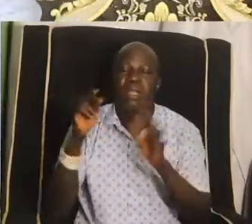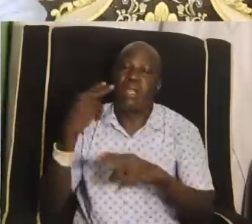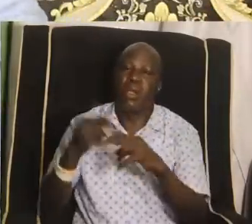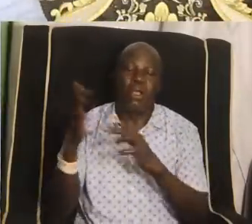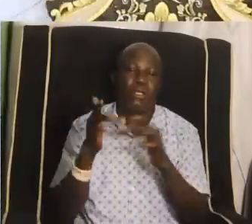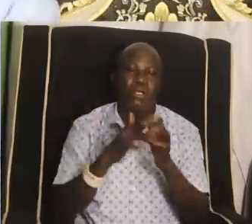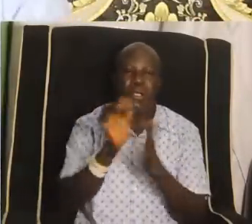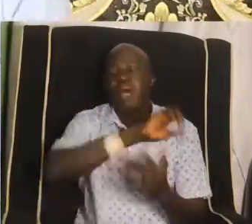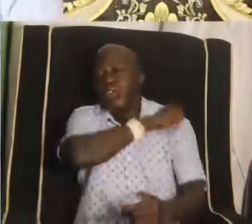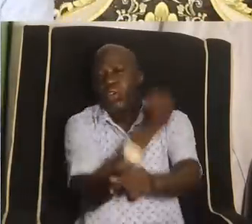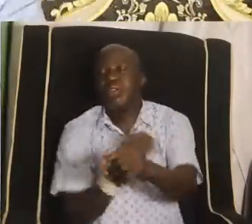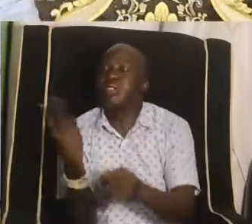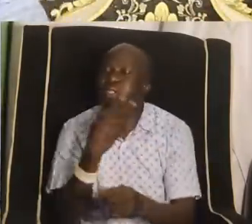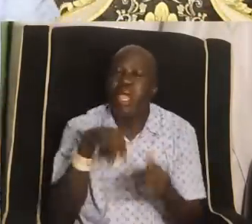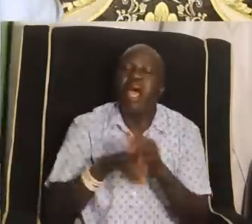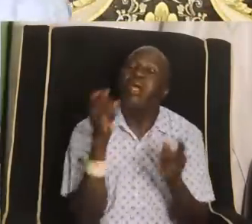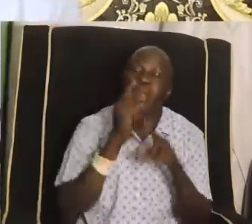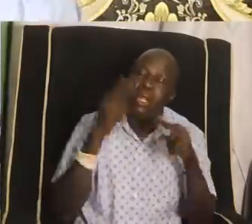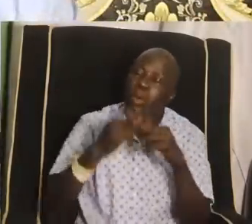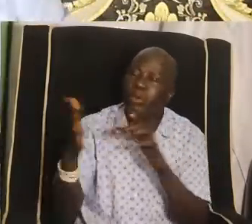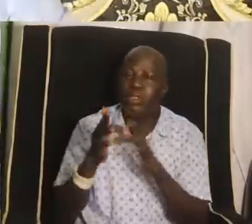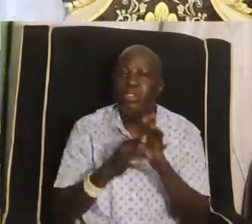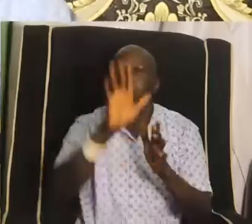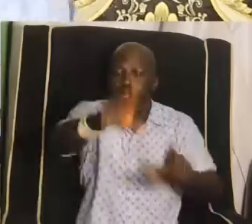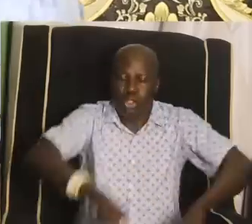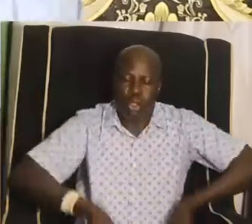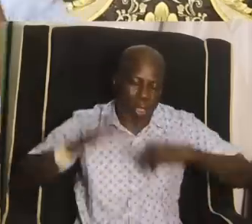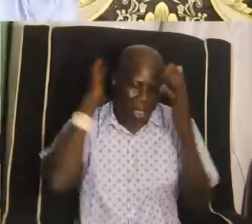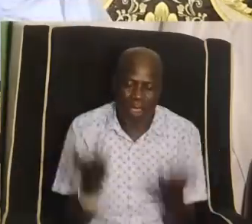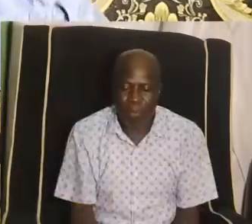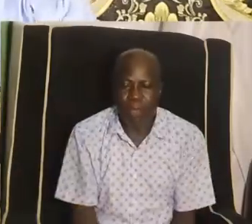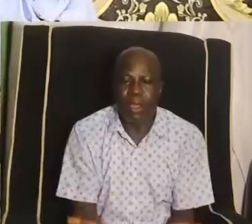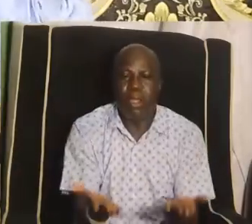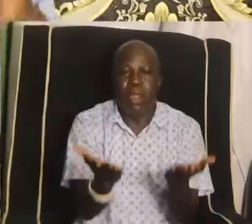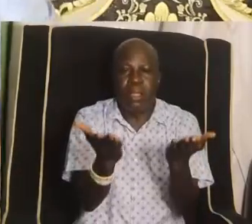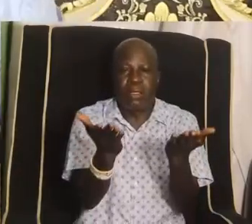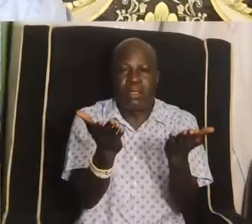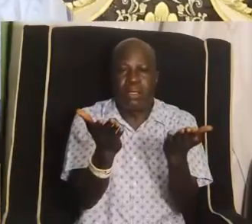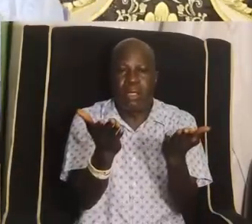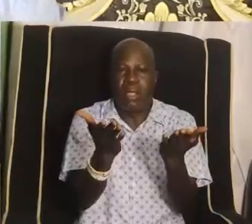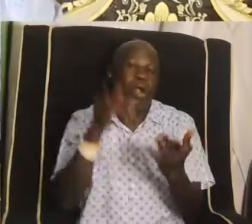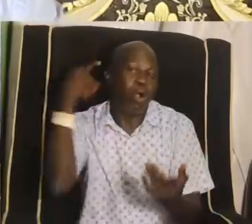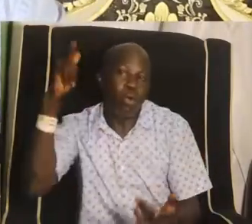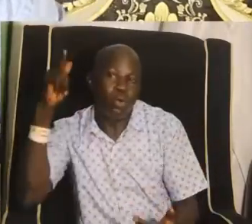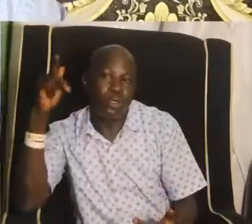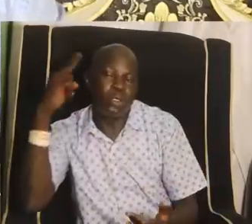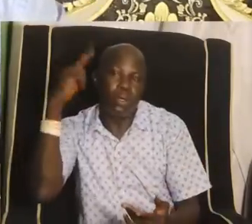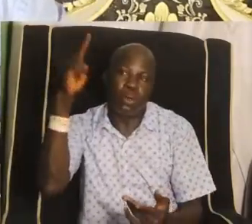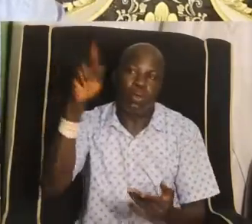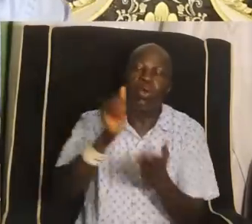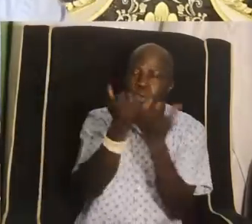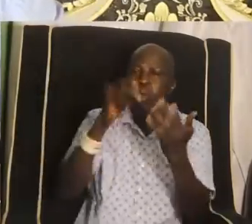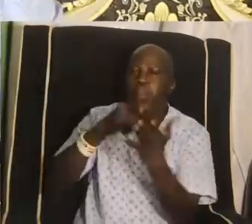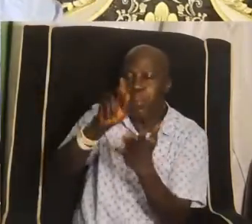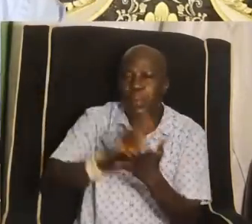the name of Jesus, I speak with authority. In the name of Jesus, your life will rise. Now, Uncle said, we want to pay